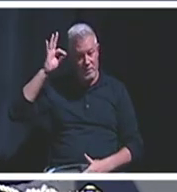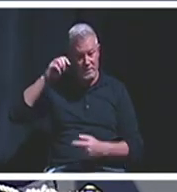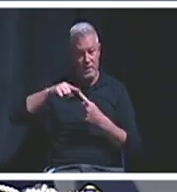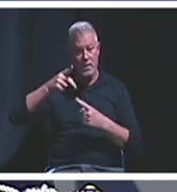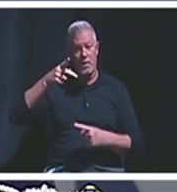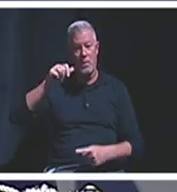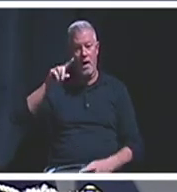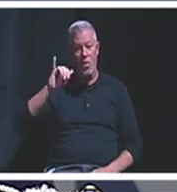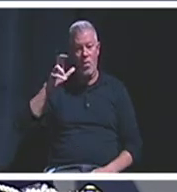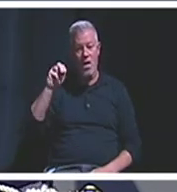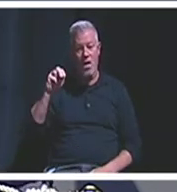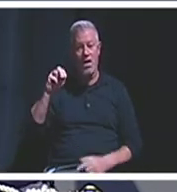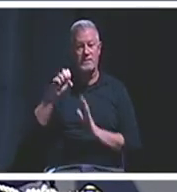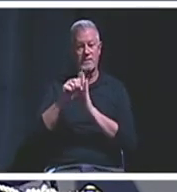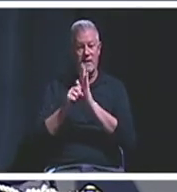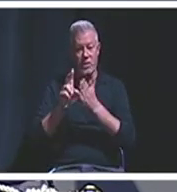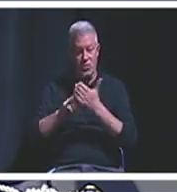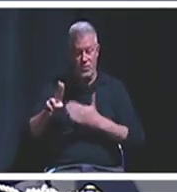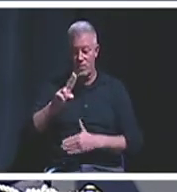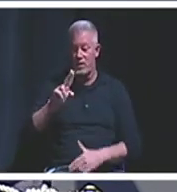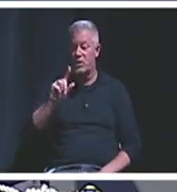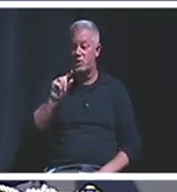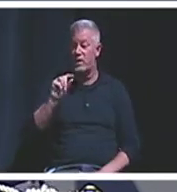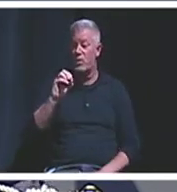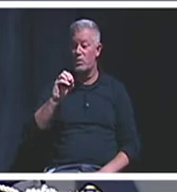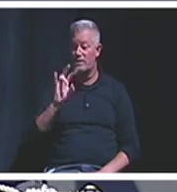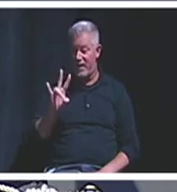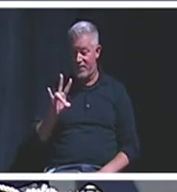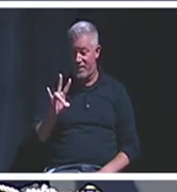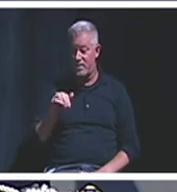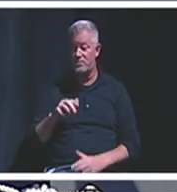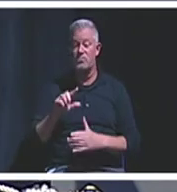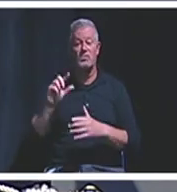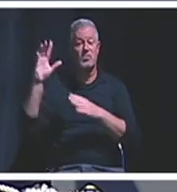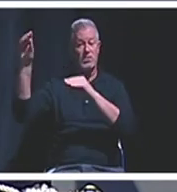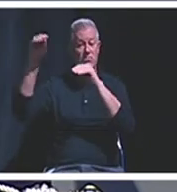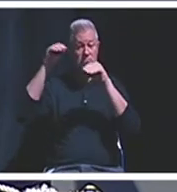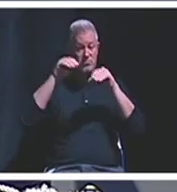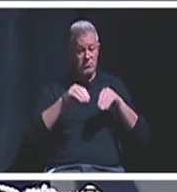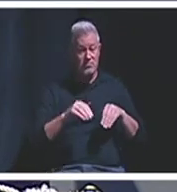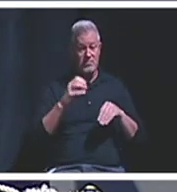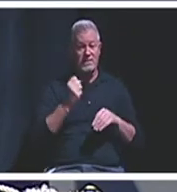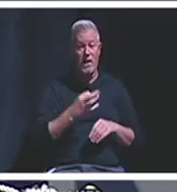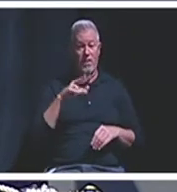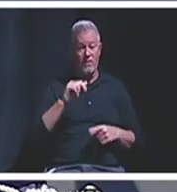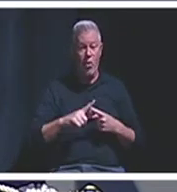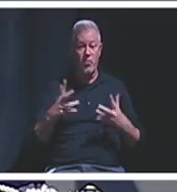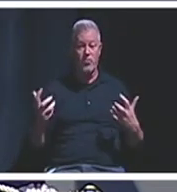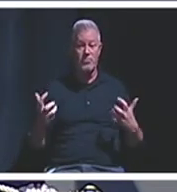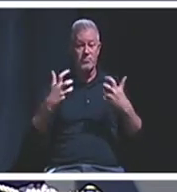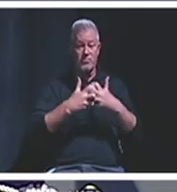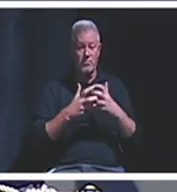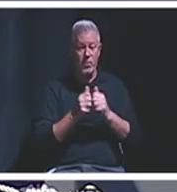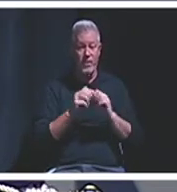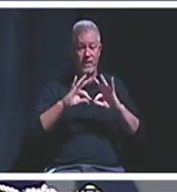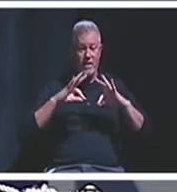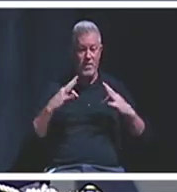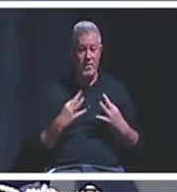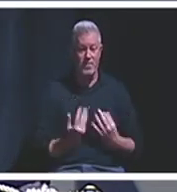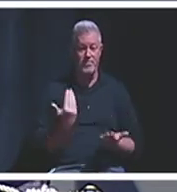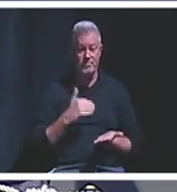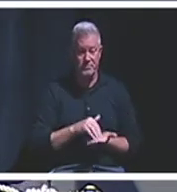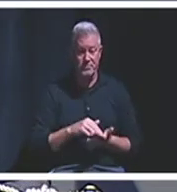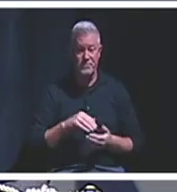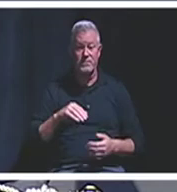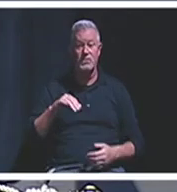State University. In 2007, she immigrated to South Florida to be reunited with her family.